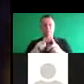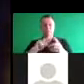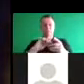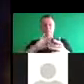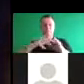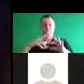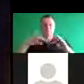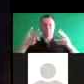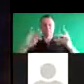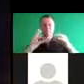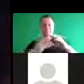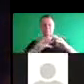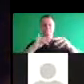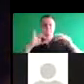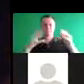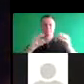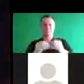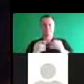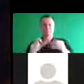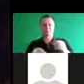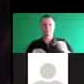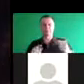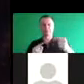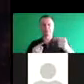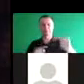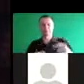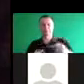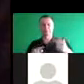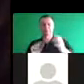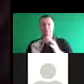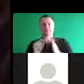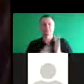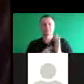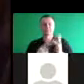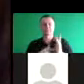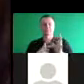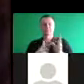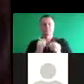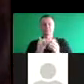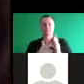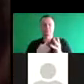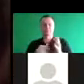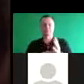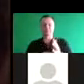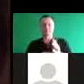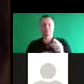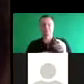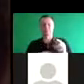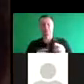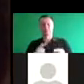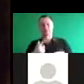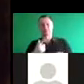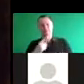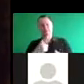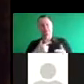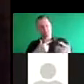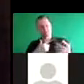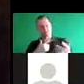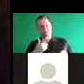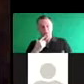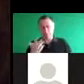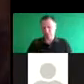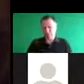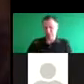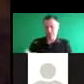protagonist. Essentially, it's communicating to her and kind of drawing her and calling her closer